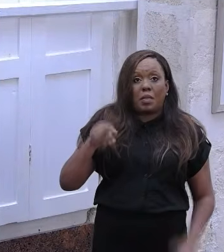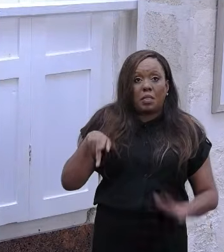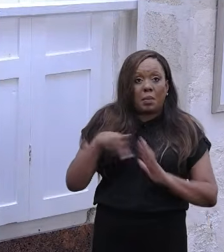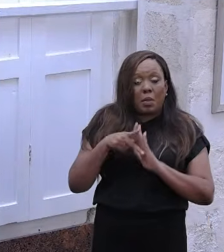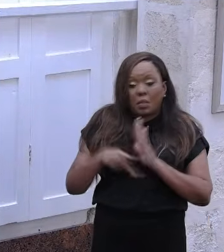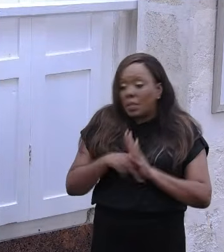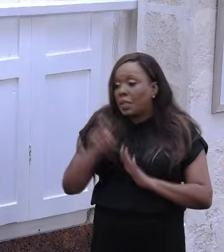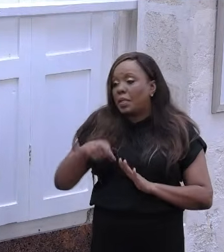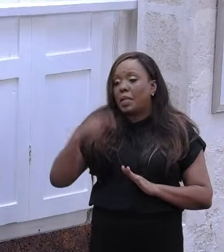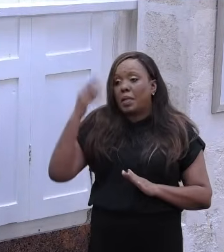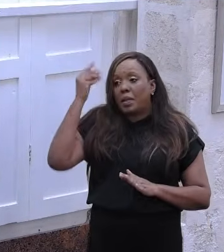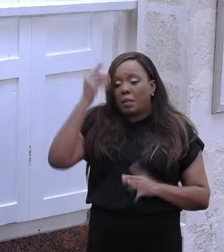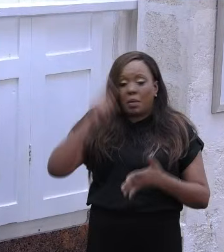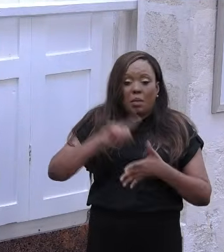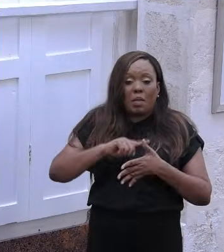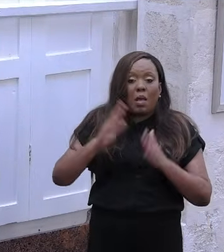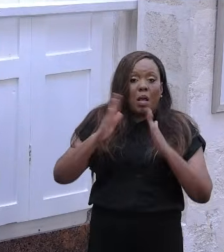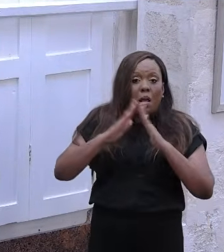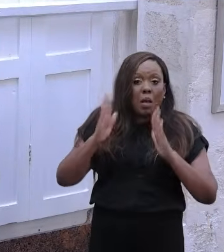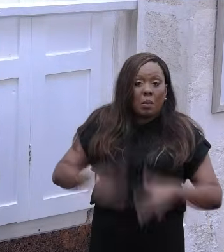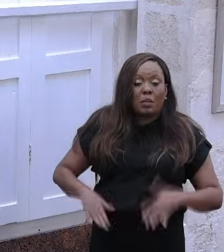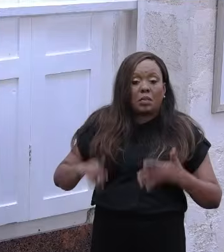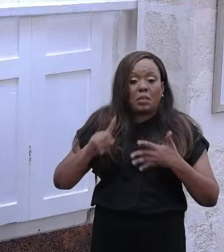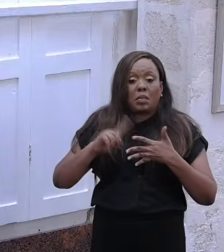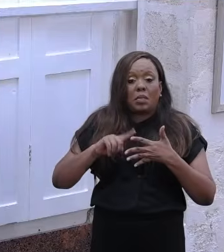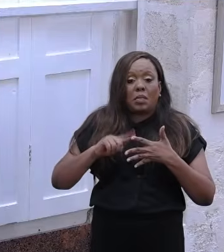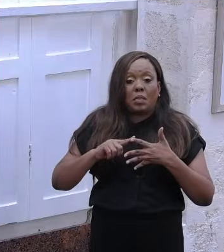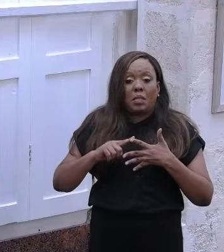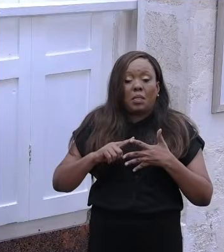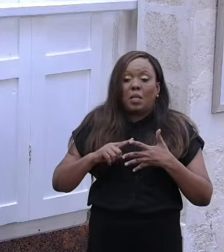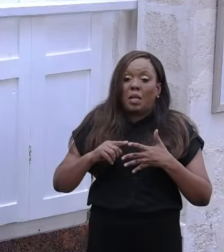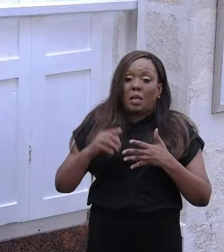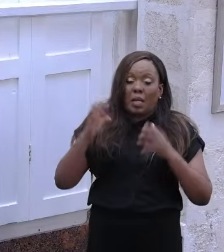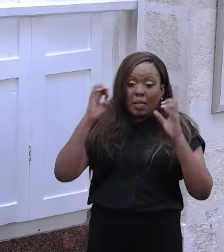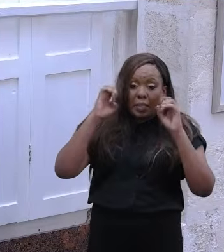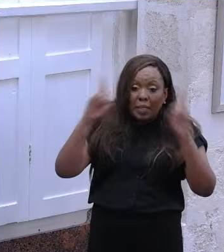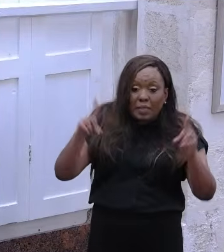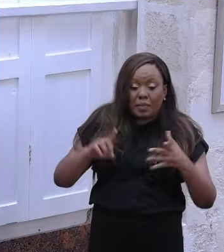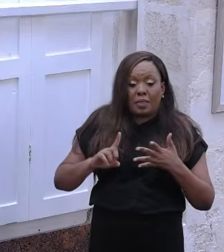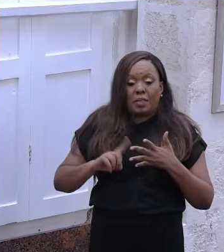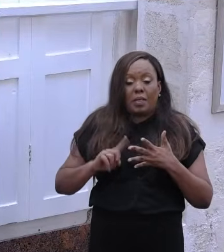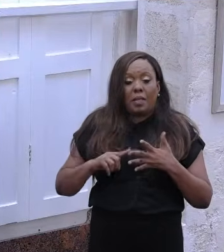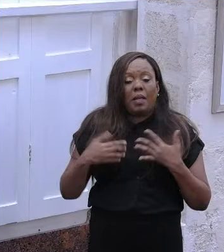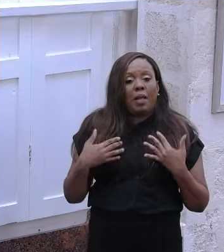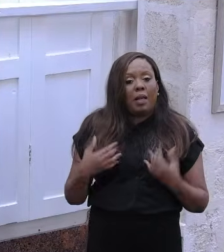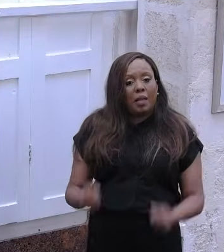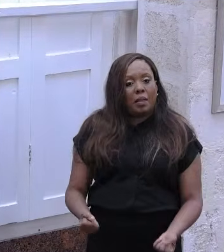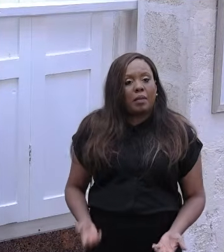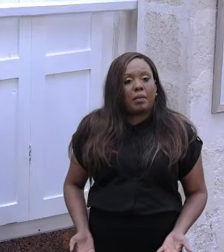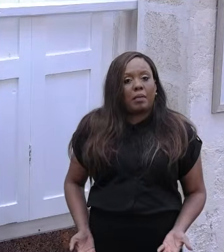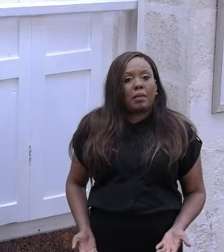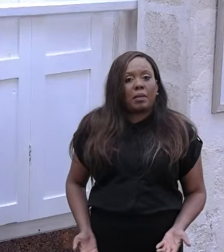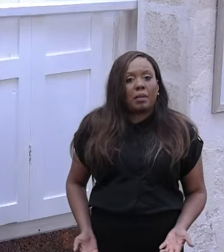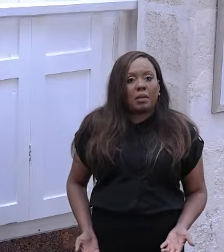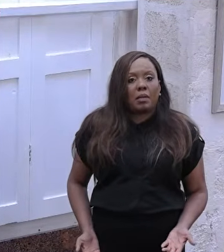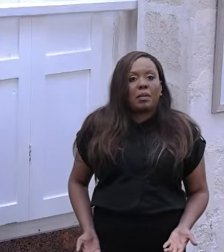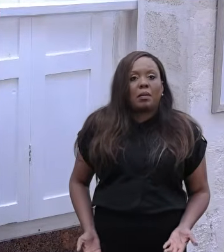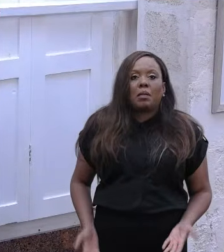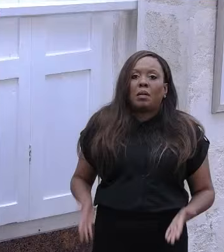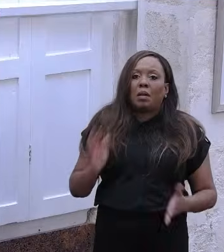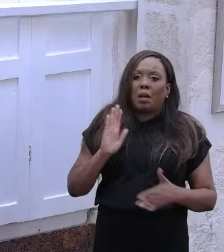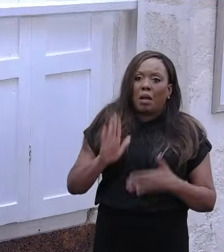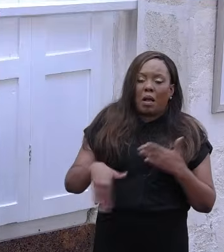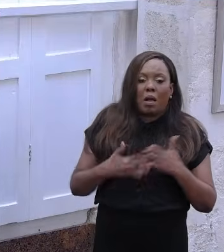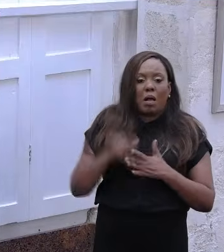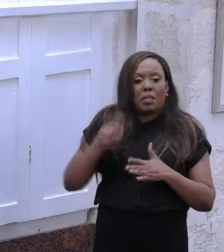housing resources, you have to build out your health resources, your education resources. All of those have to run in parallel. But the